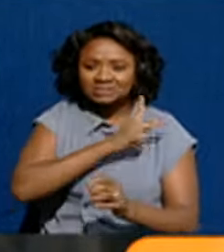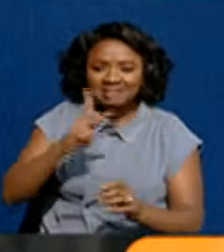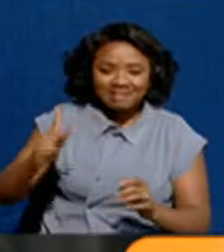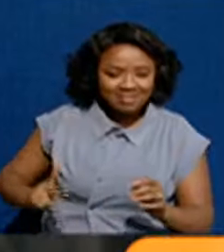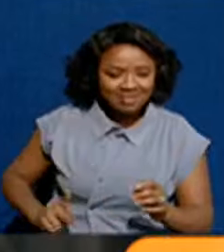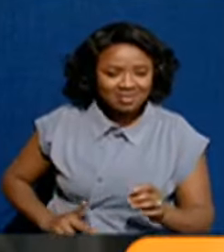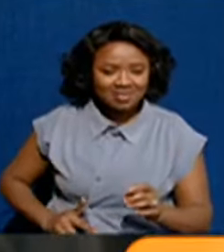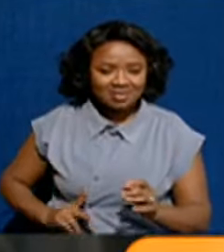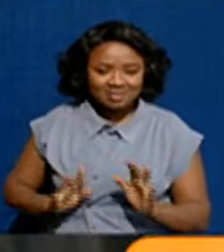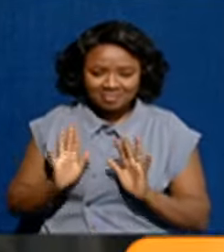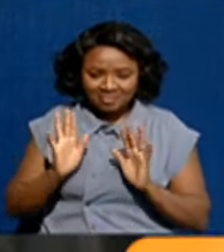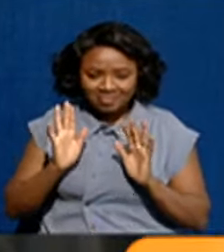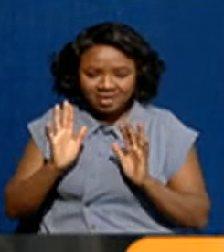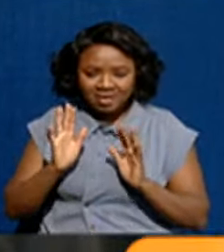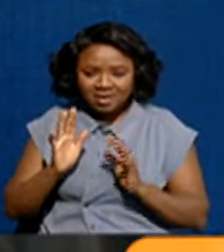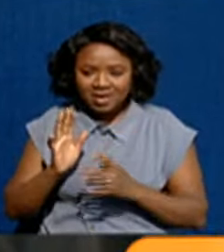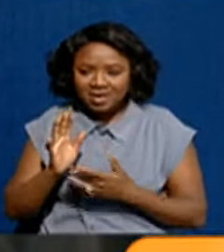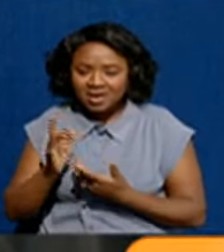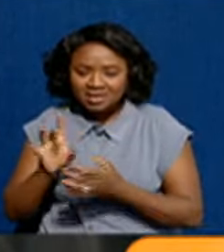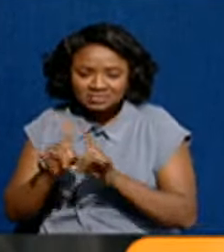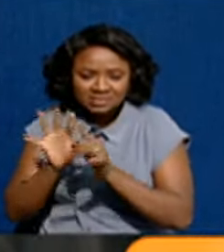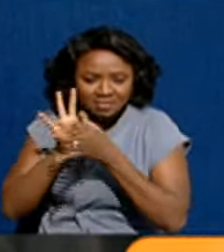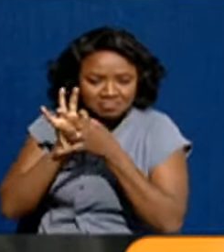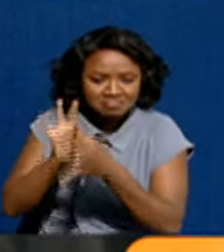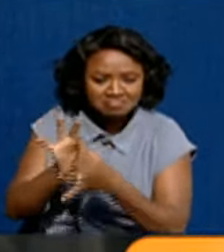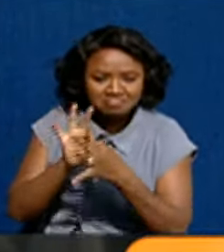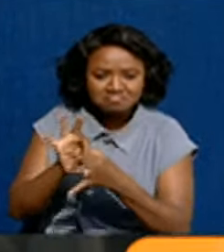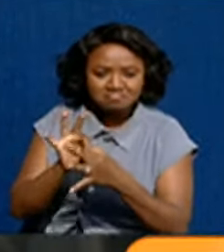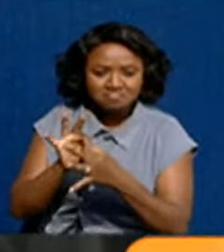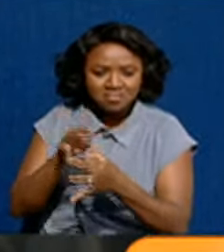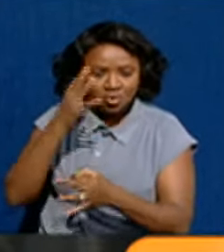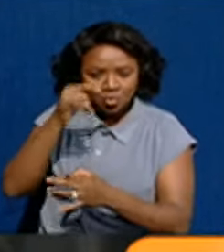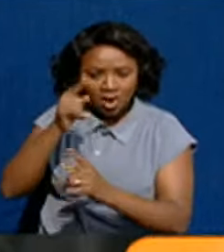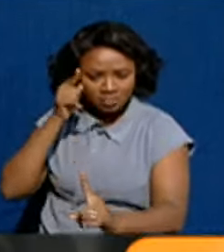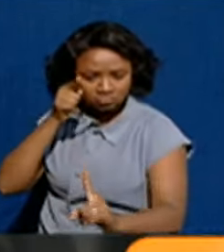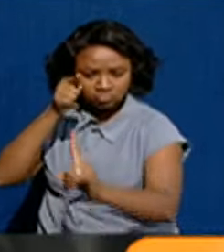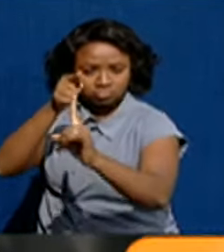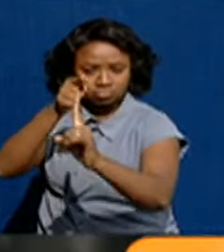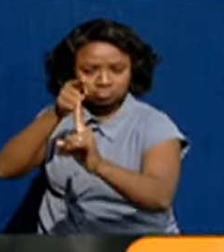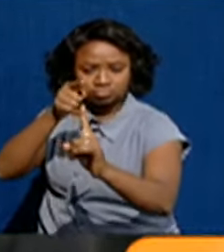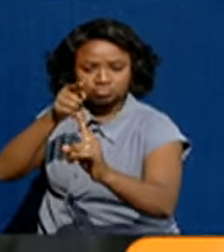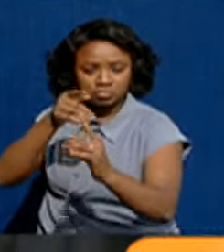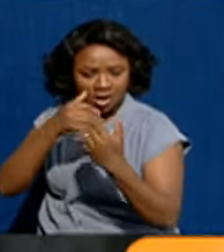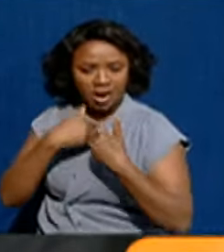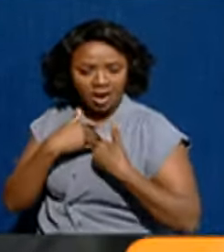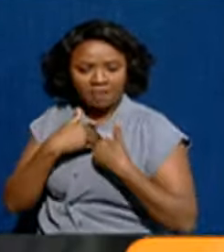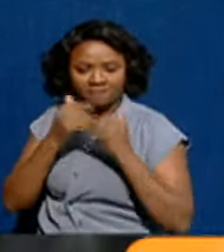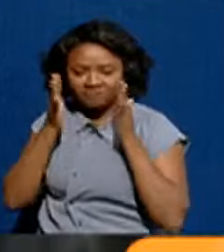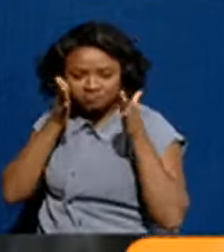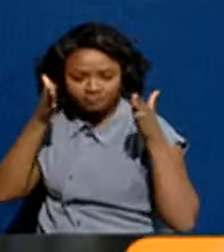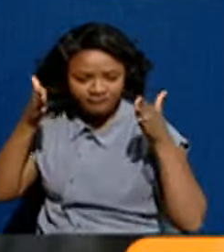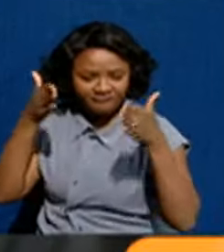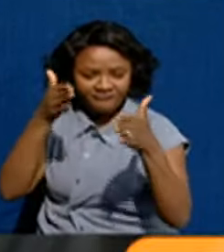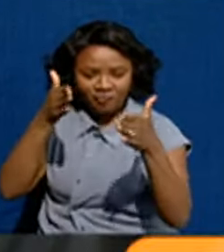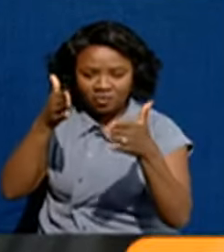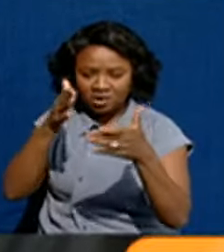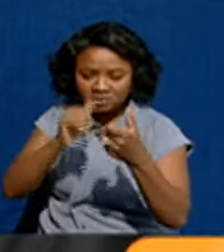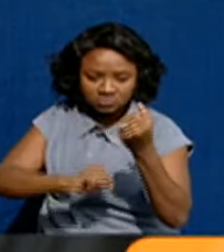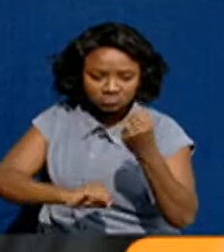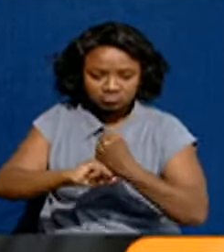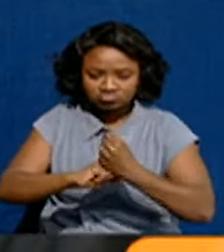His sense of focus, discipline, being intentional, just pouring into